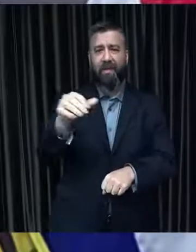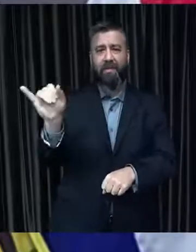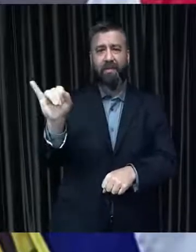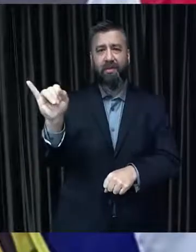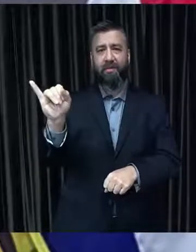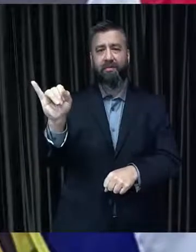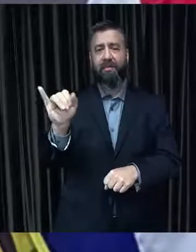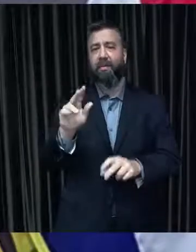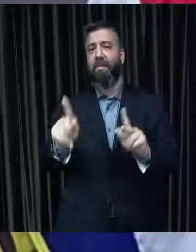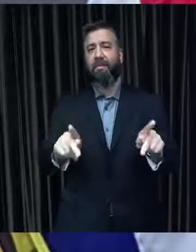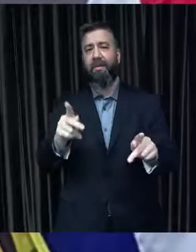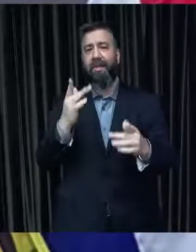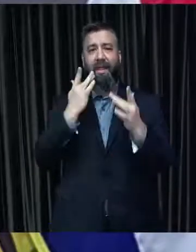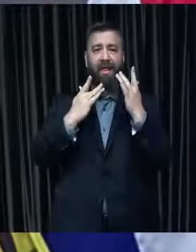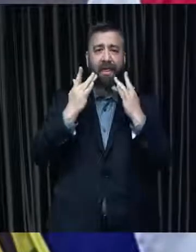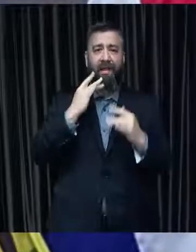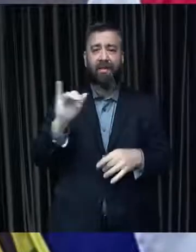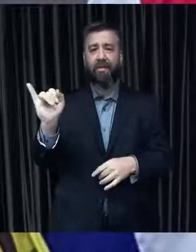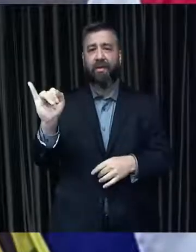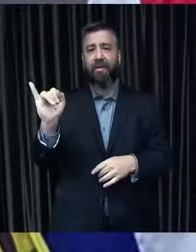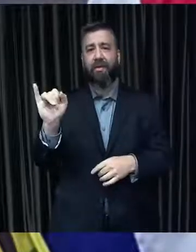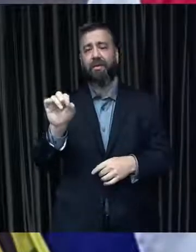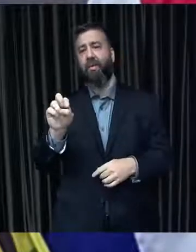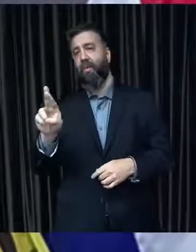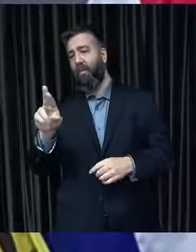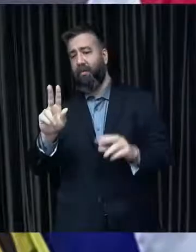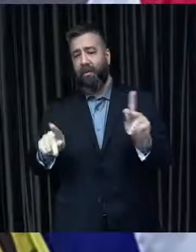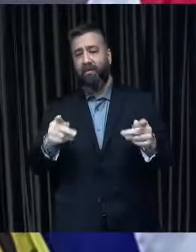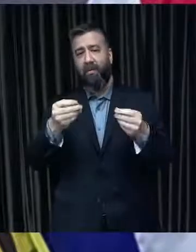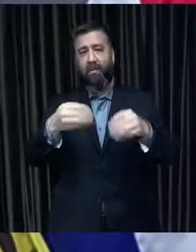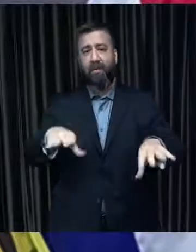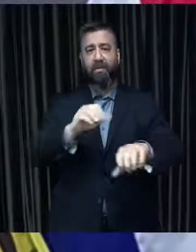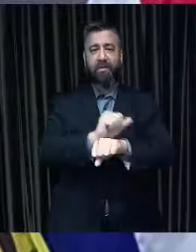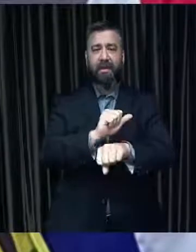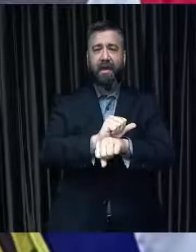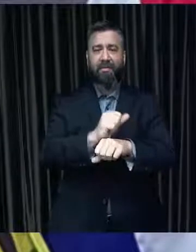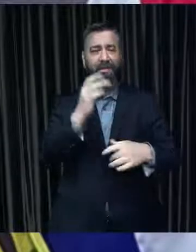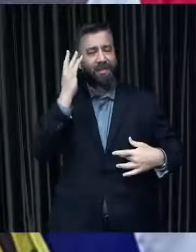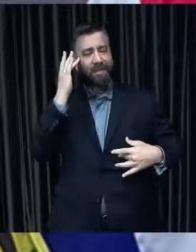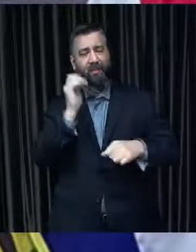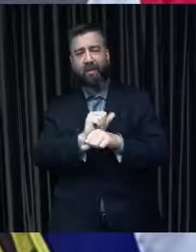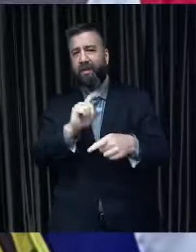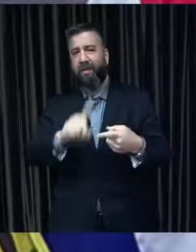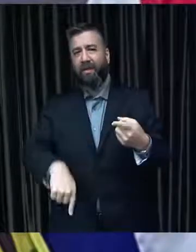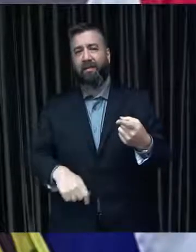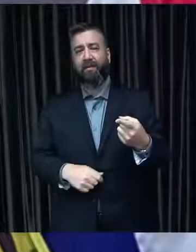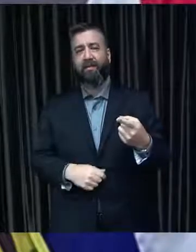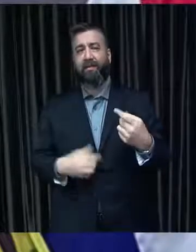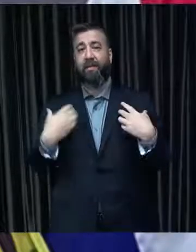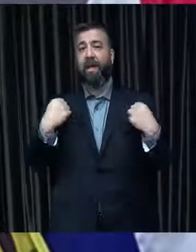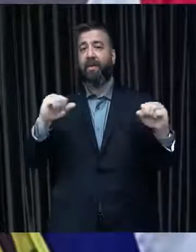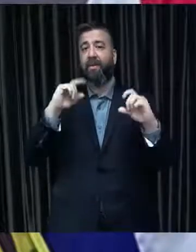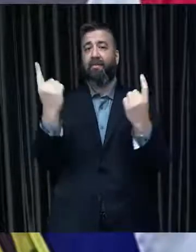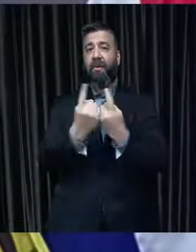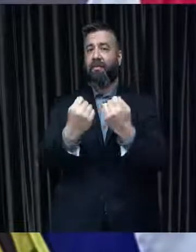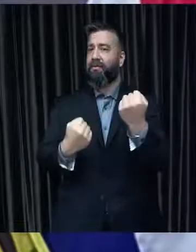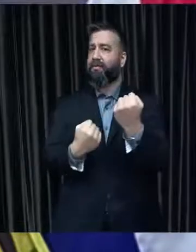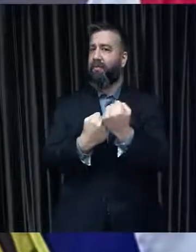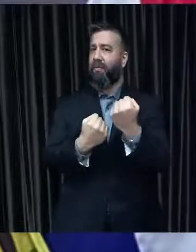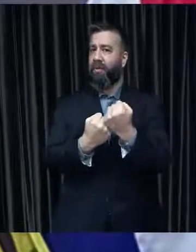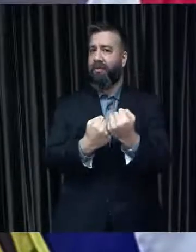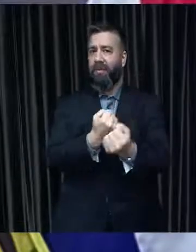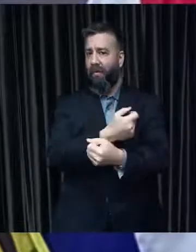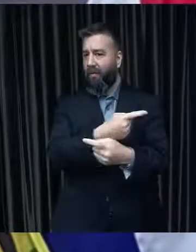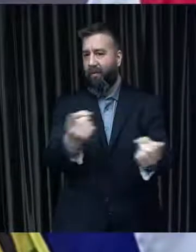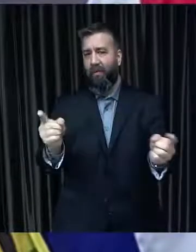or those who are too sick to work. Whatever the reason, the health department is there for everyone. The St. Louis County Department of Public Health